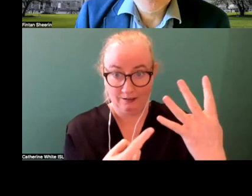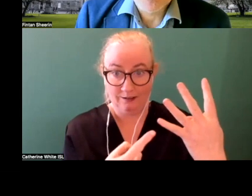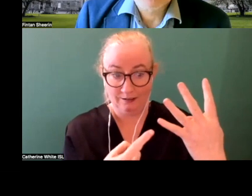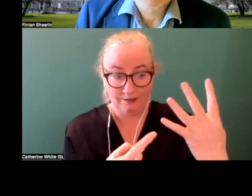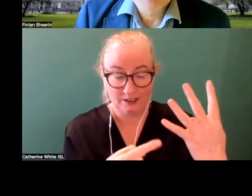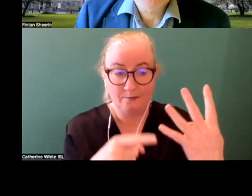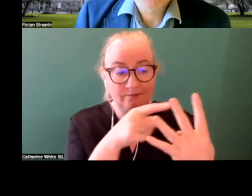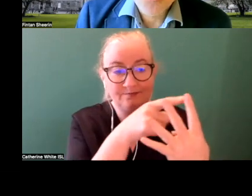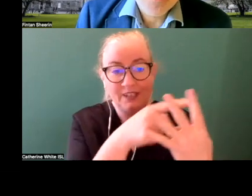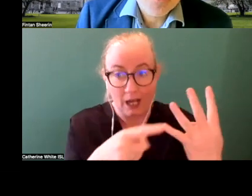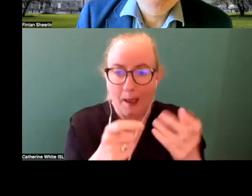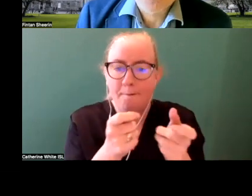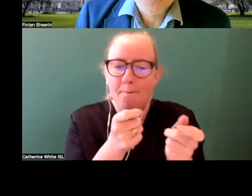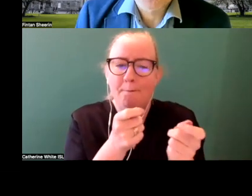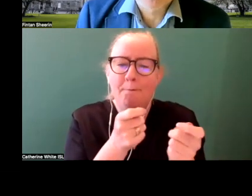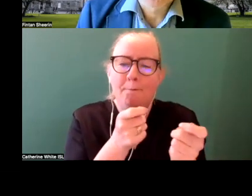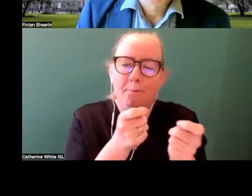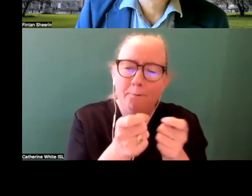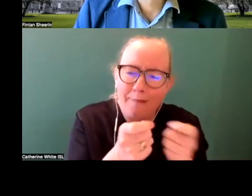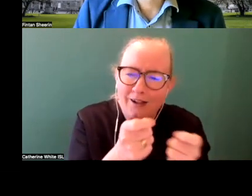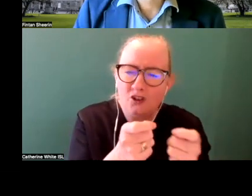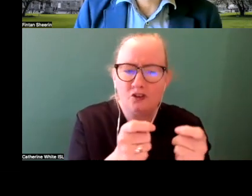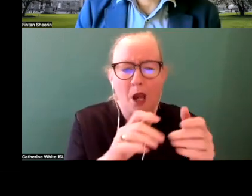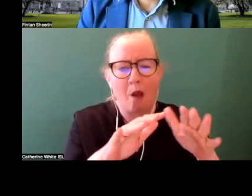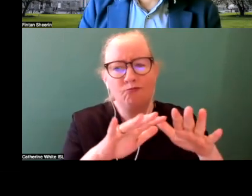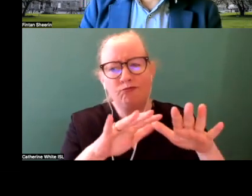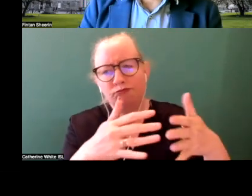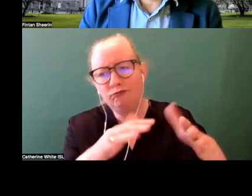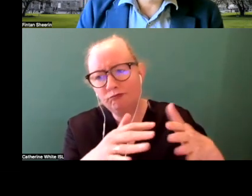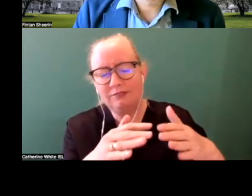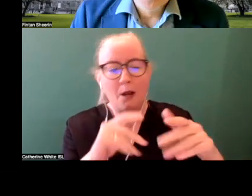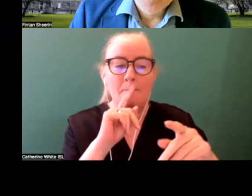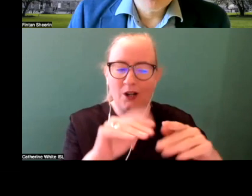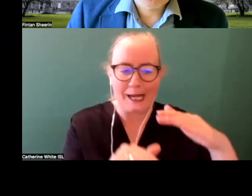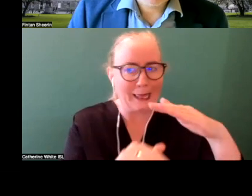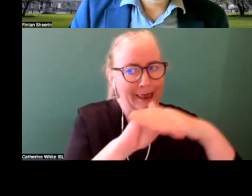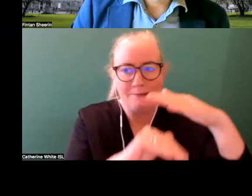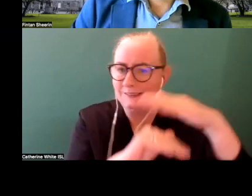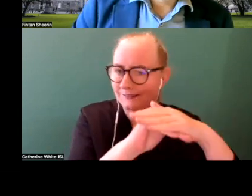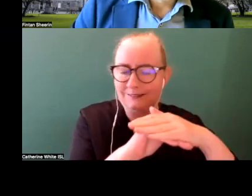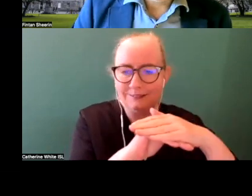are being managed to a certain degree through effective or limited pathways. But